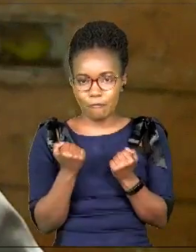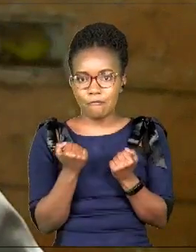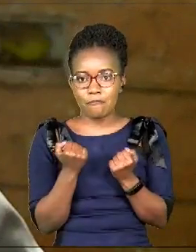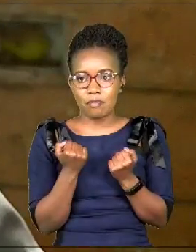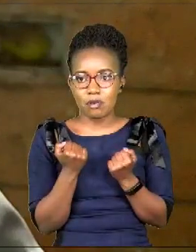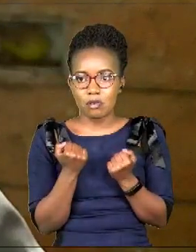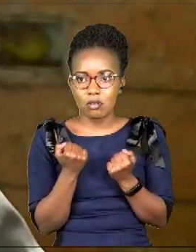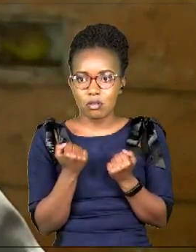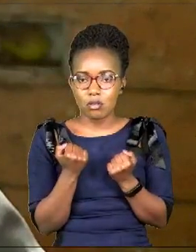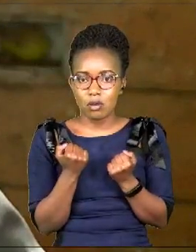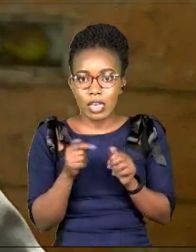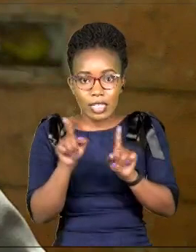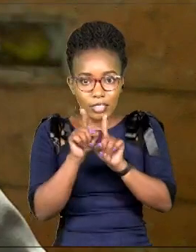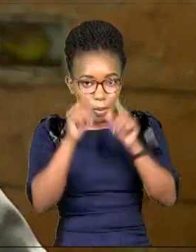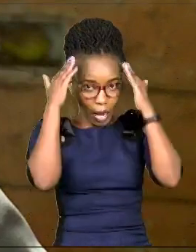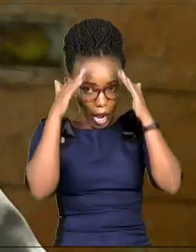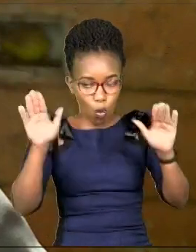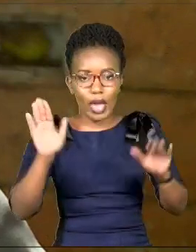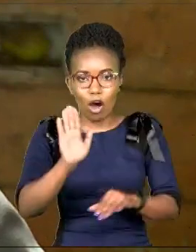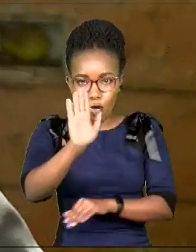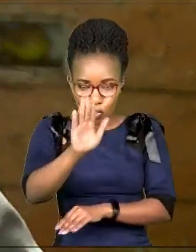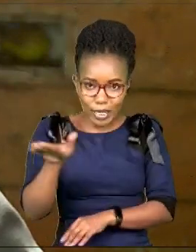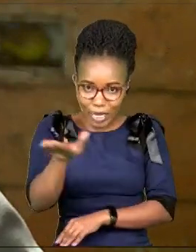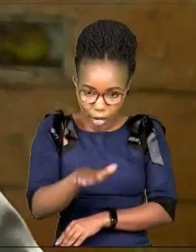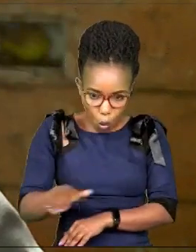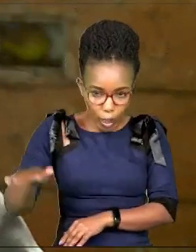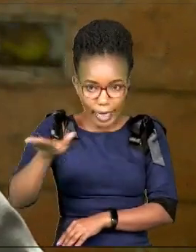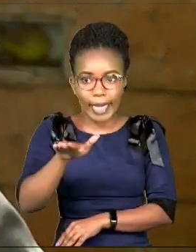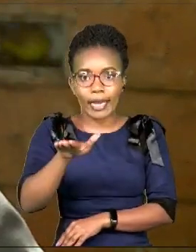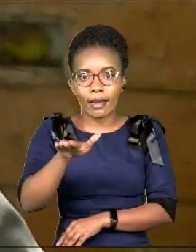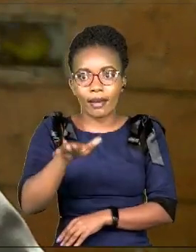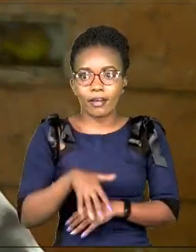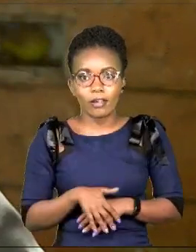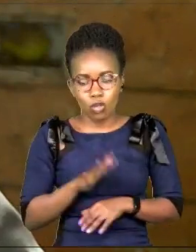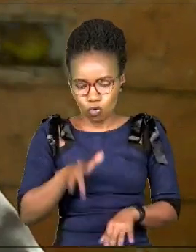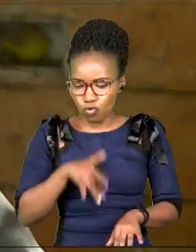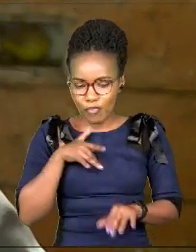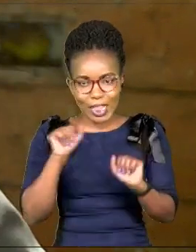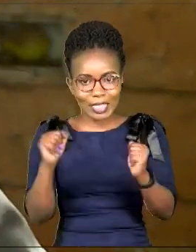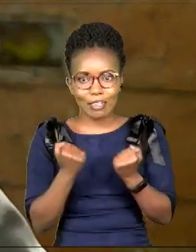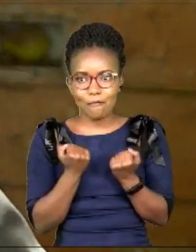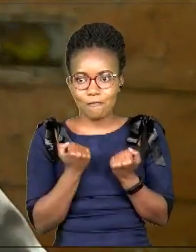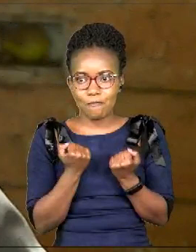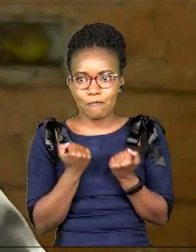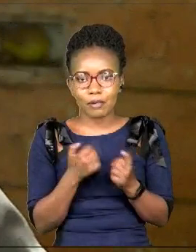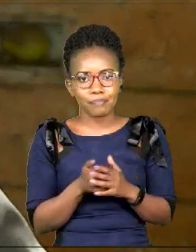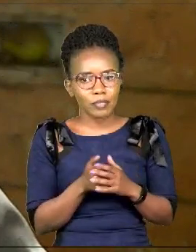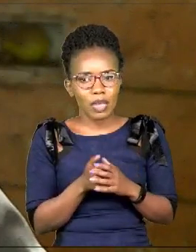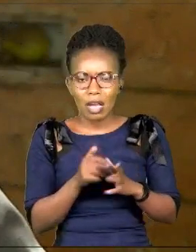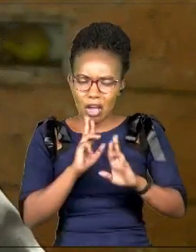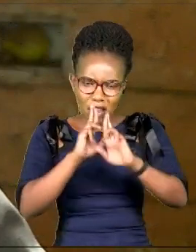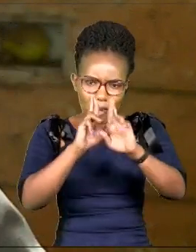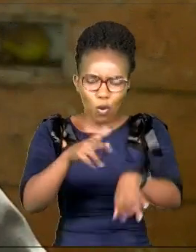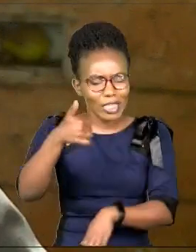same time, be aware of your surrounding to be and feel safe. And report any